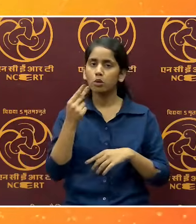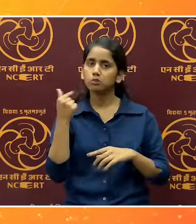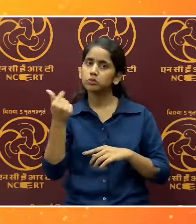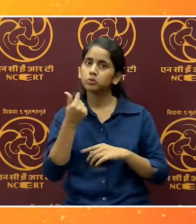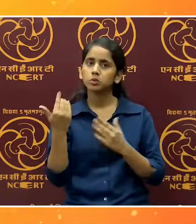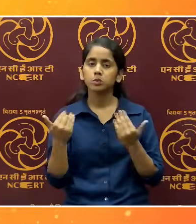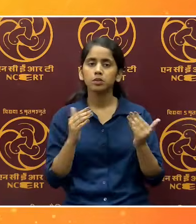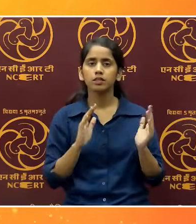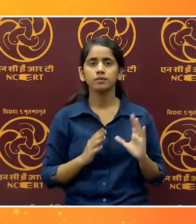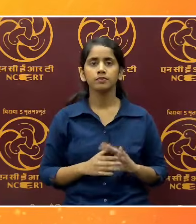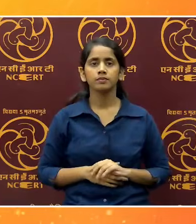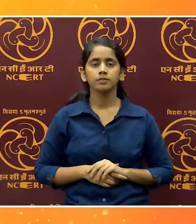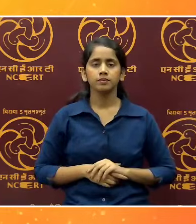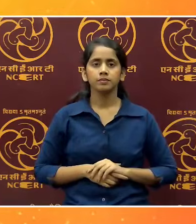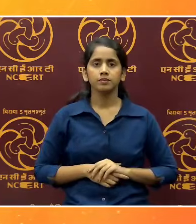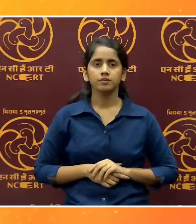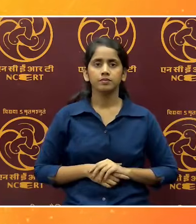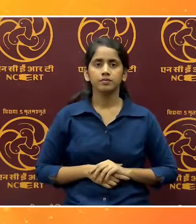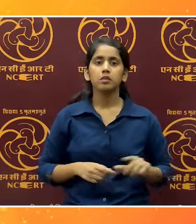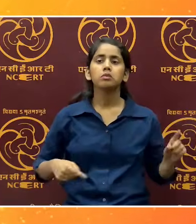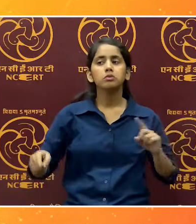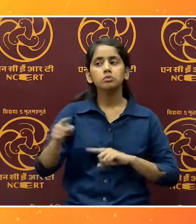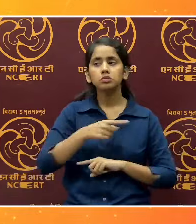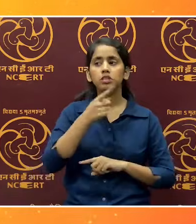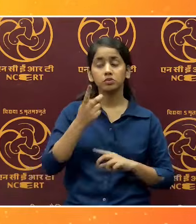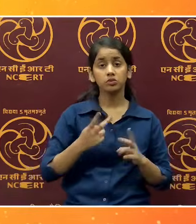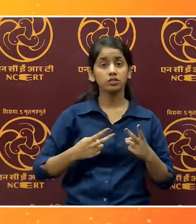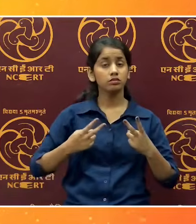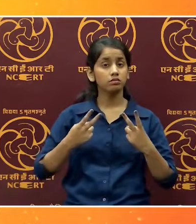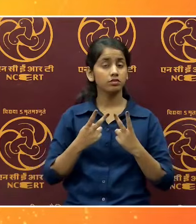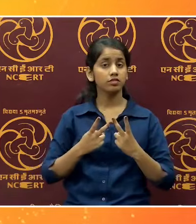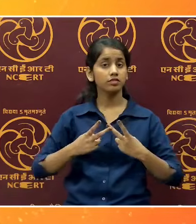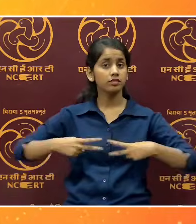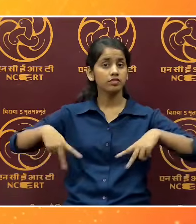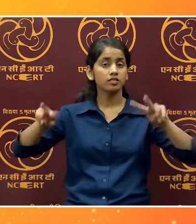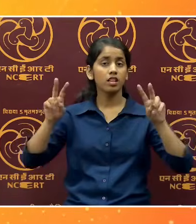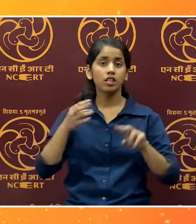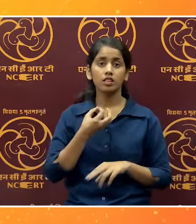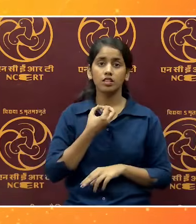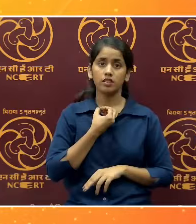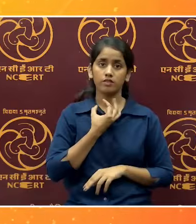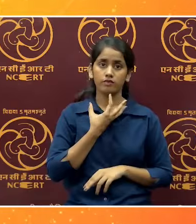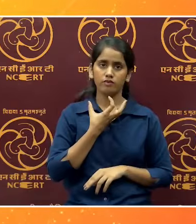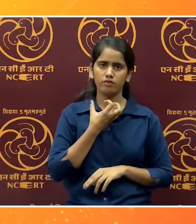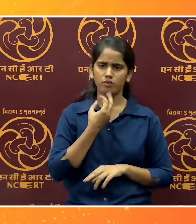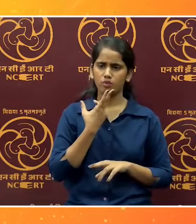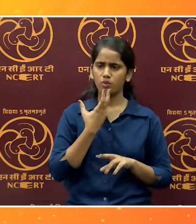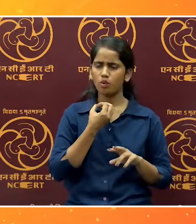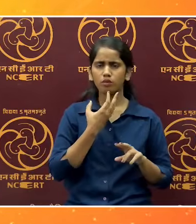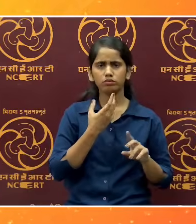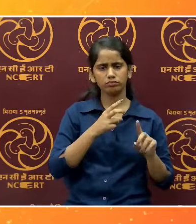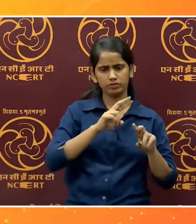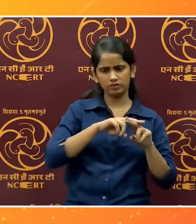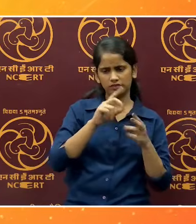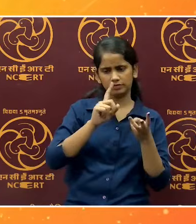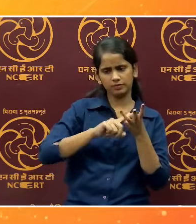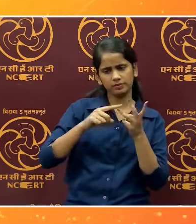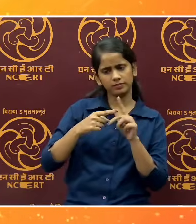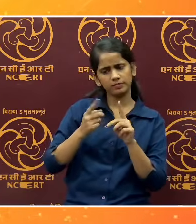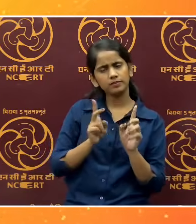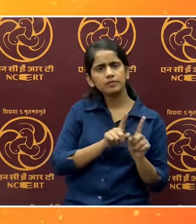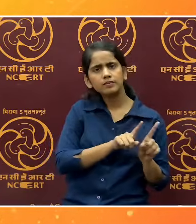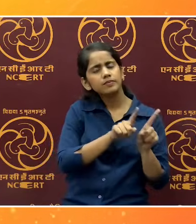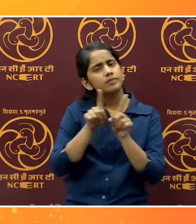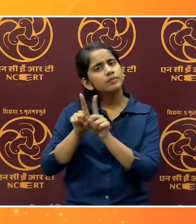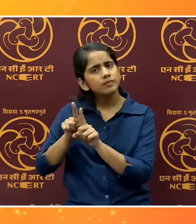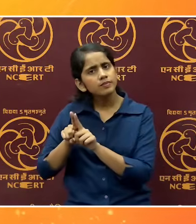them and you can make them feel the difference. How are frogs' webbed feet similar to the flippers used by the scuba divers, as